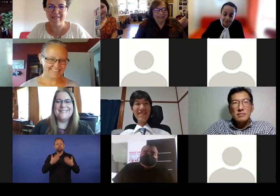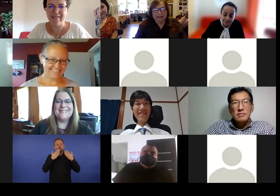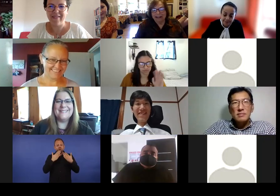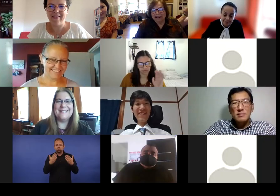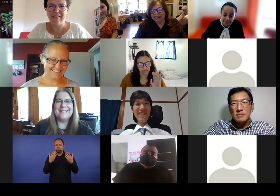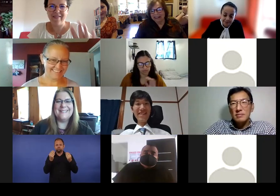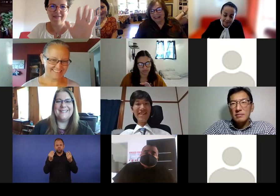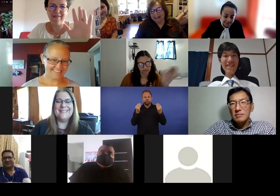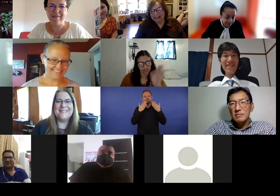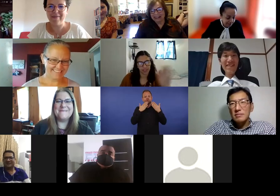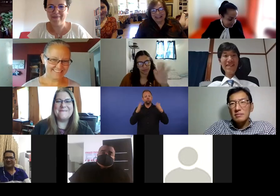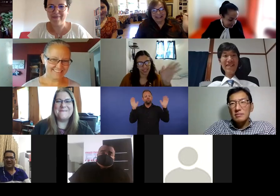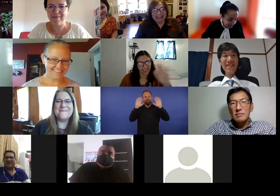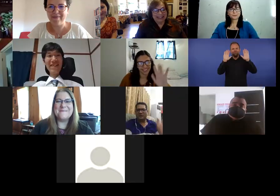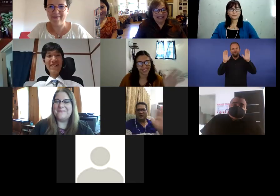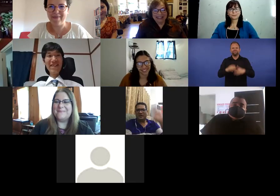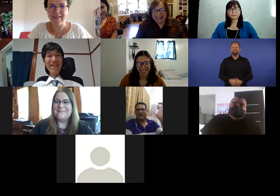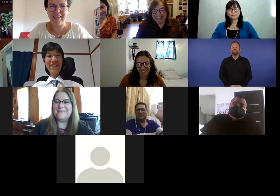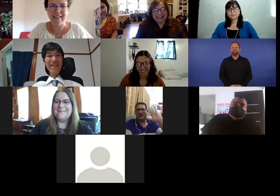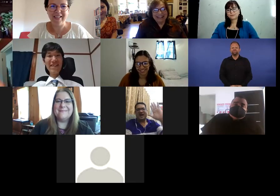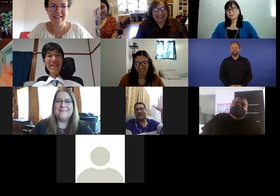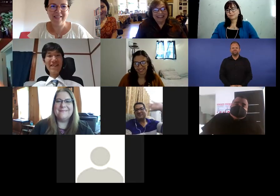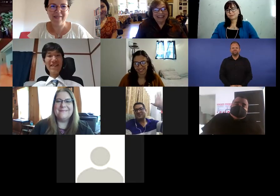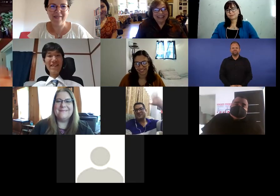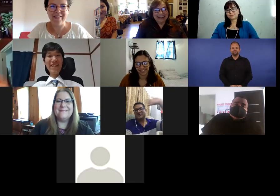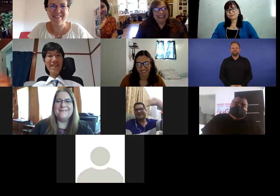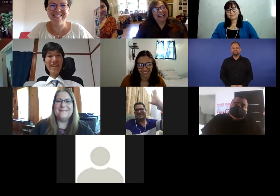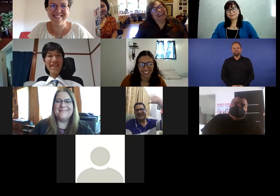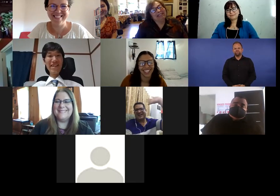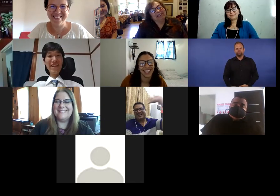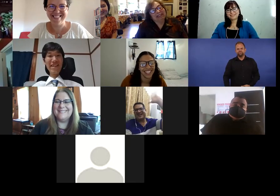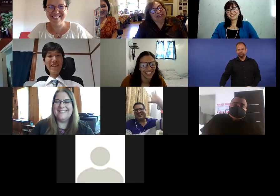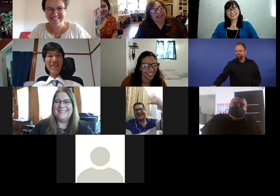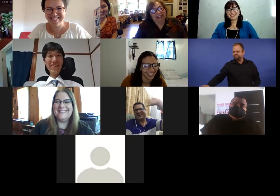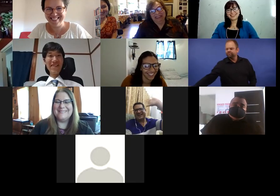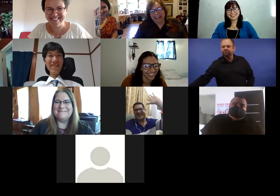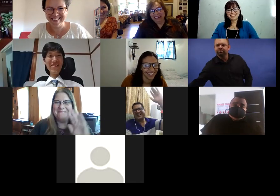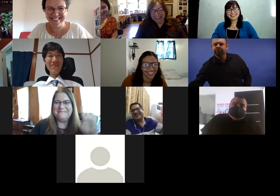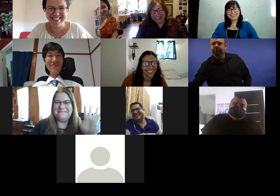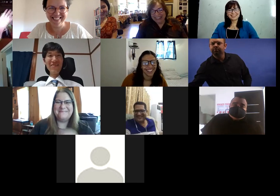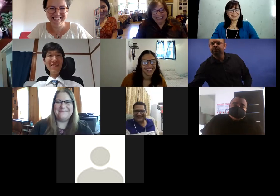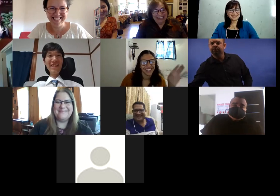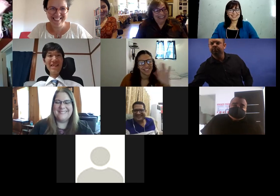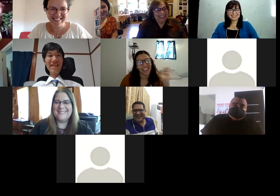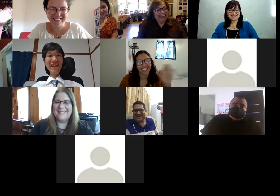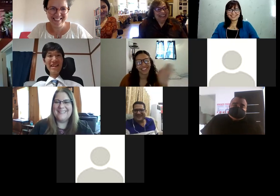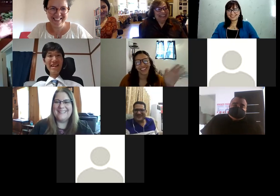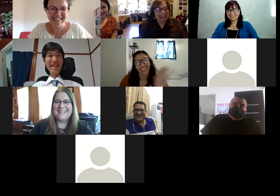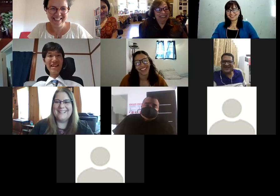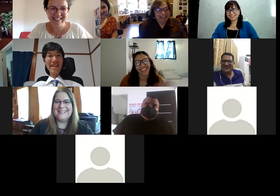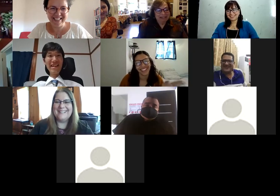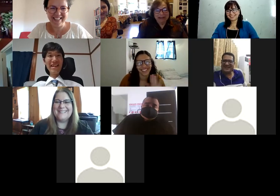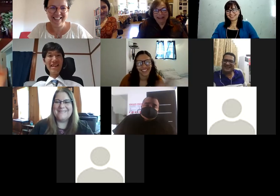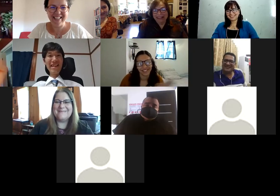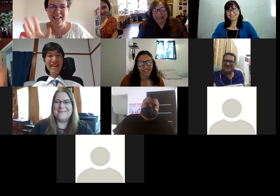Thank you all. Thank you, Judy. I love you. I love you. Thank you. Thank you. Thank Bye, you.